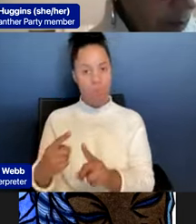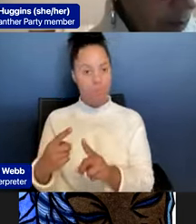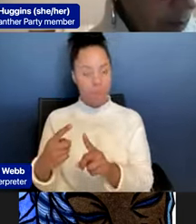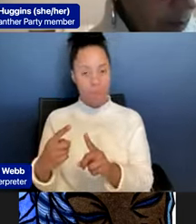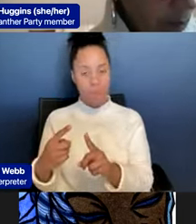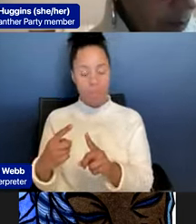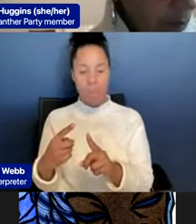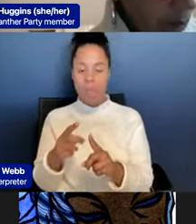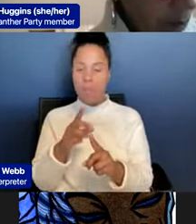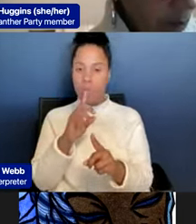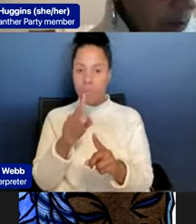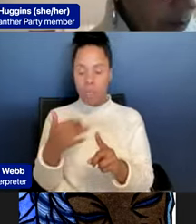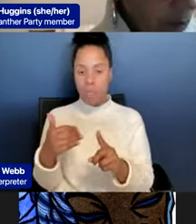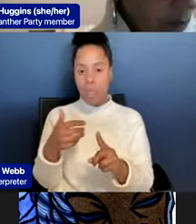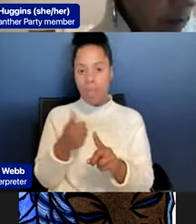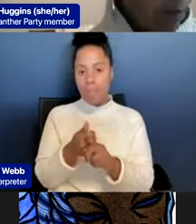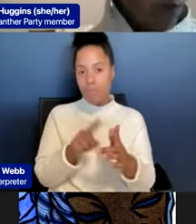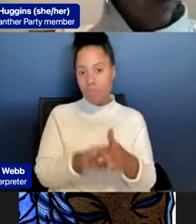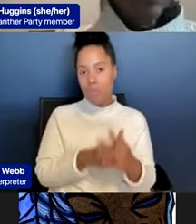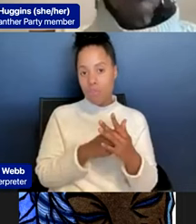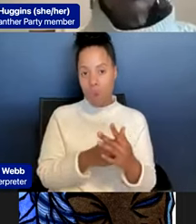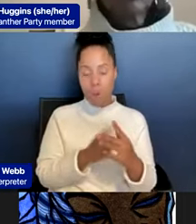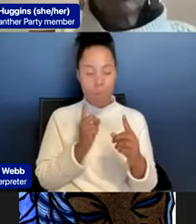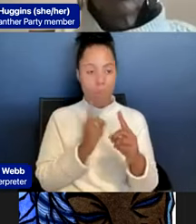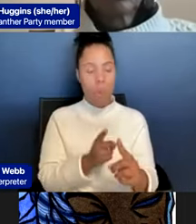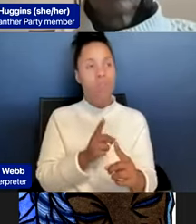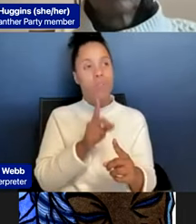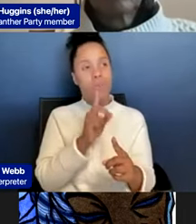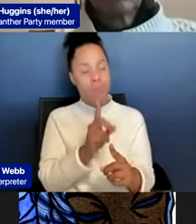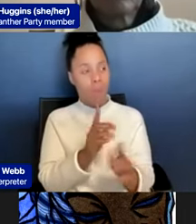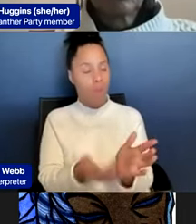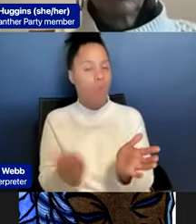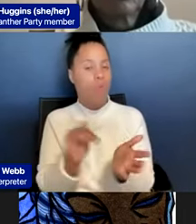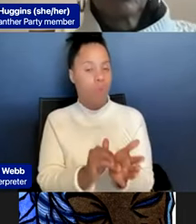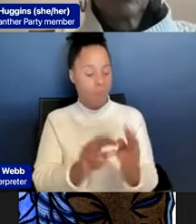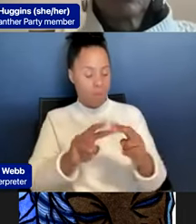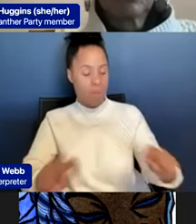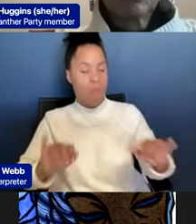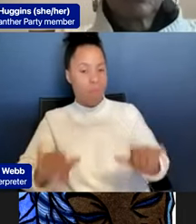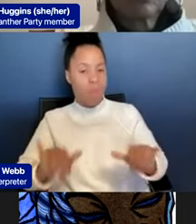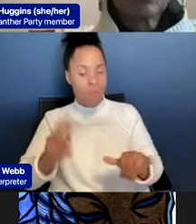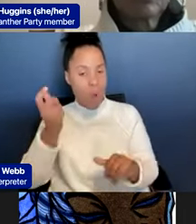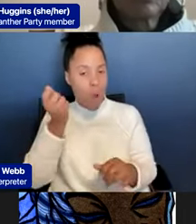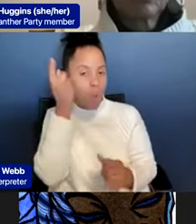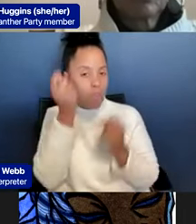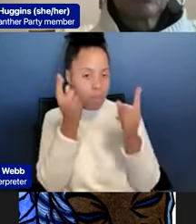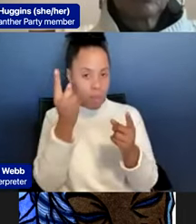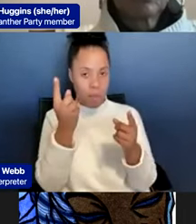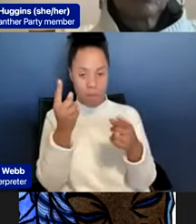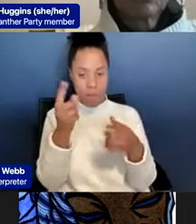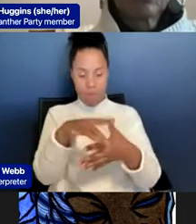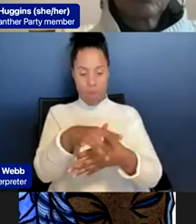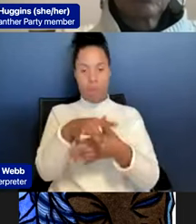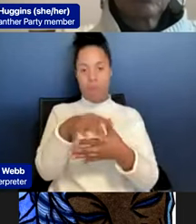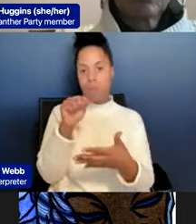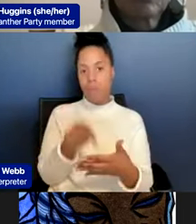its starting point is a rereading and a re-understanding of dialectical materialism. For